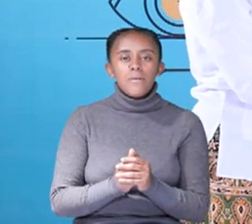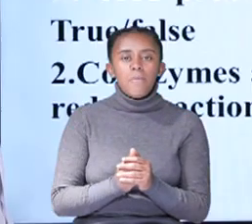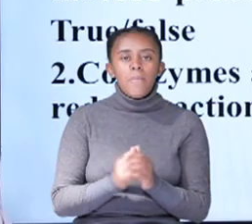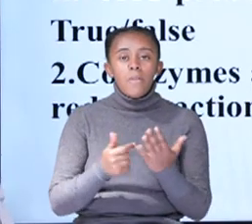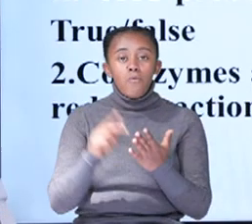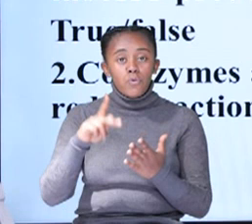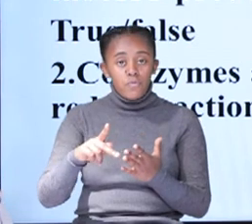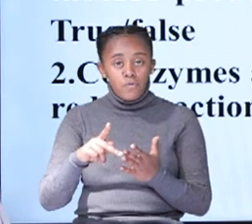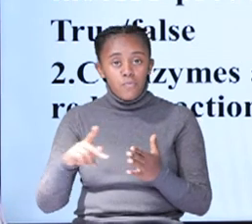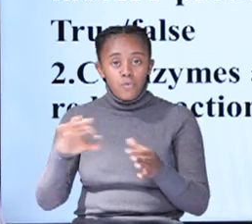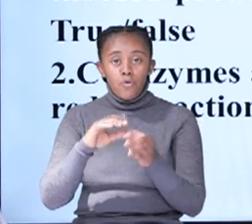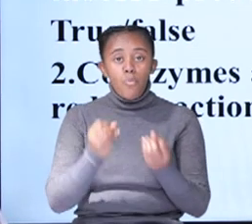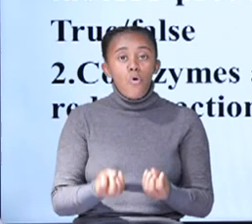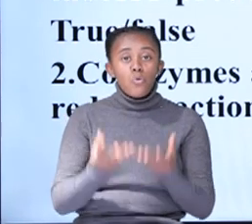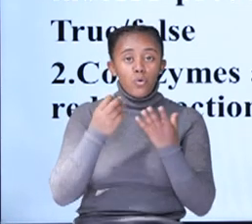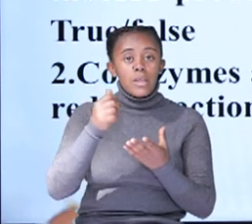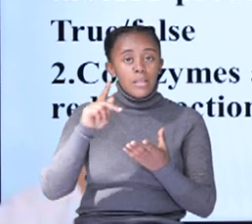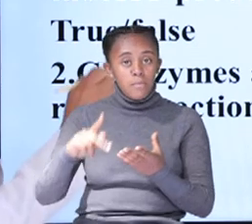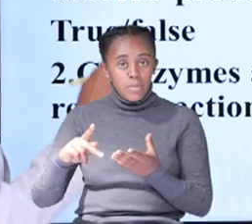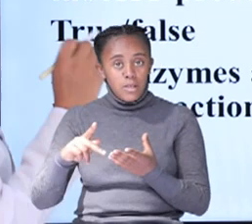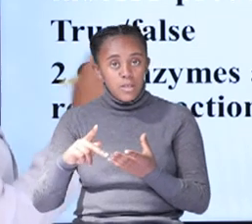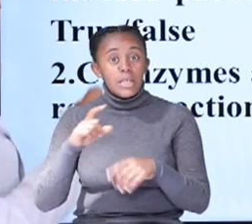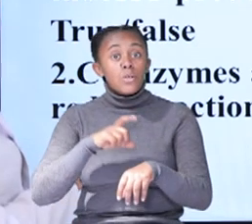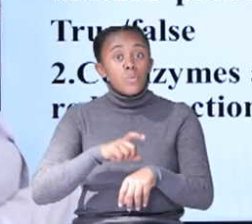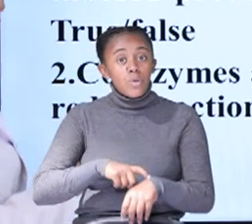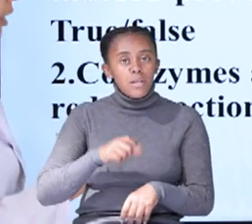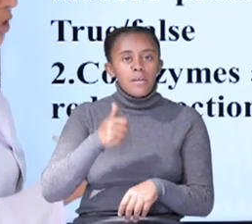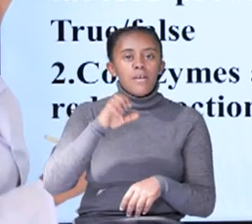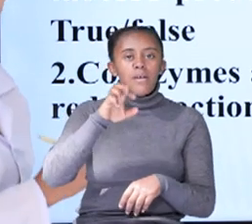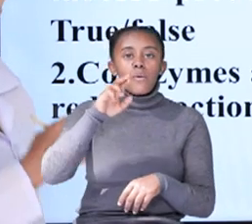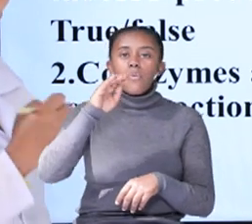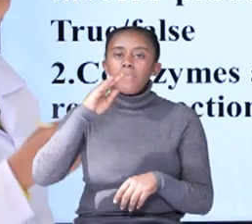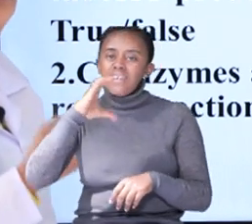substrate level phosphorylation yields most of the ATP produced during aerobic